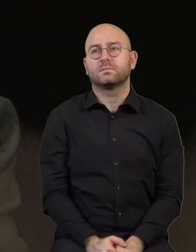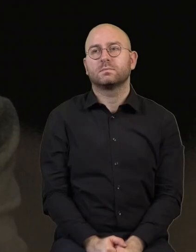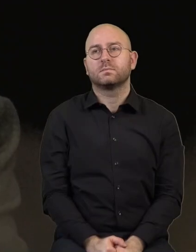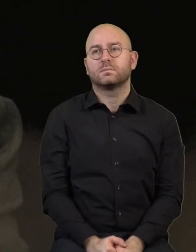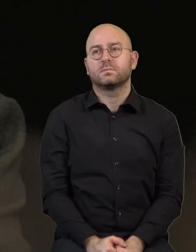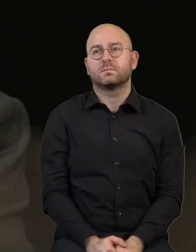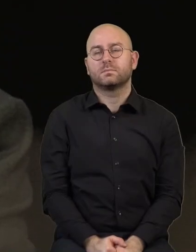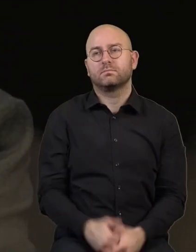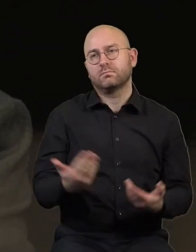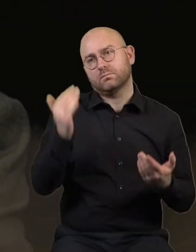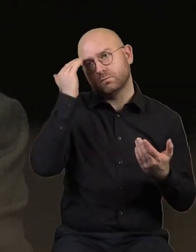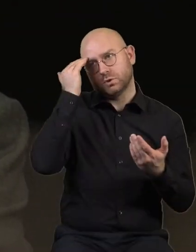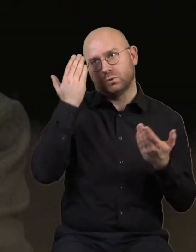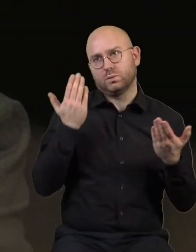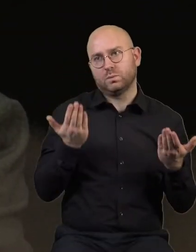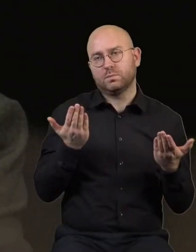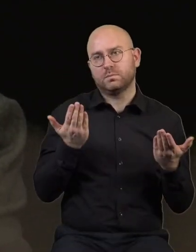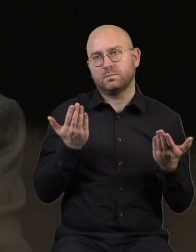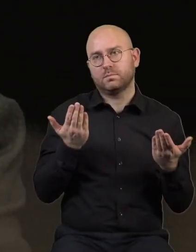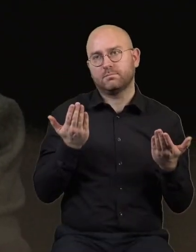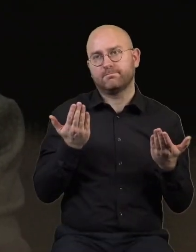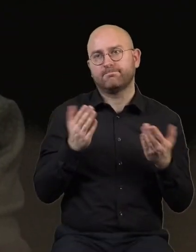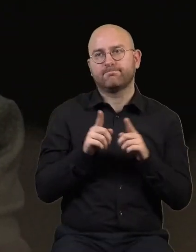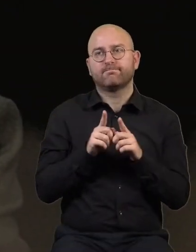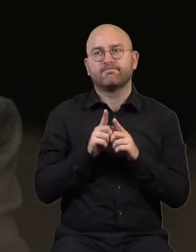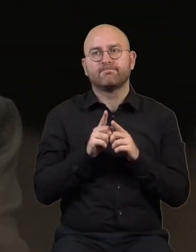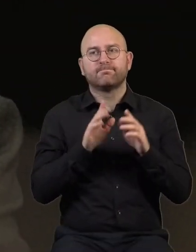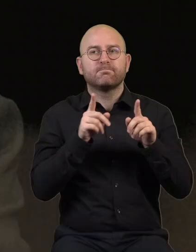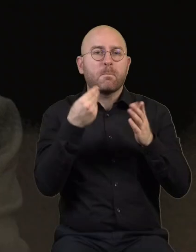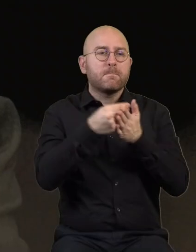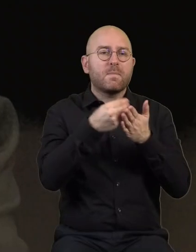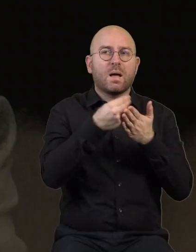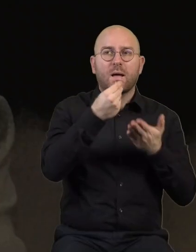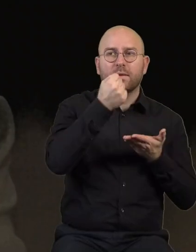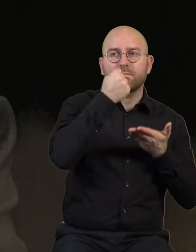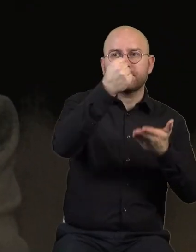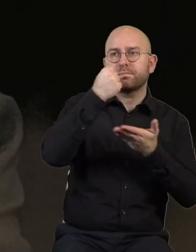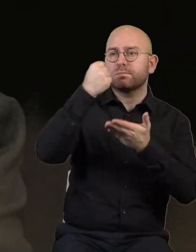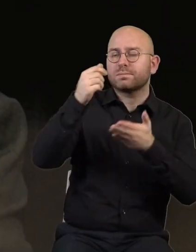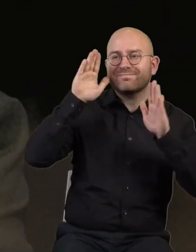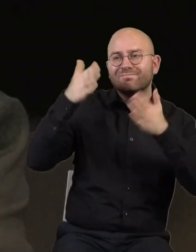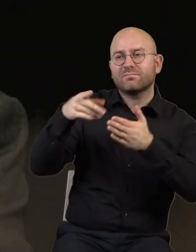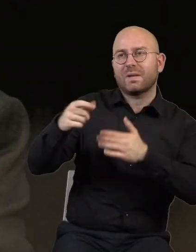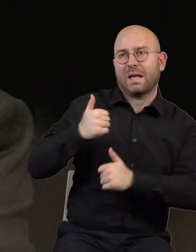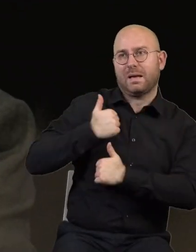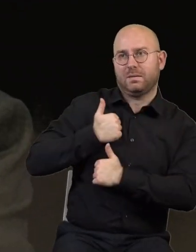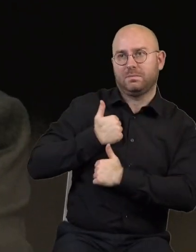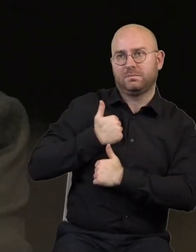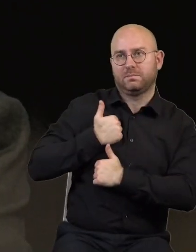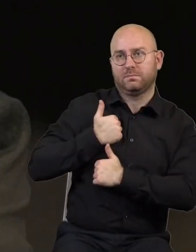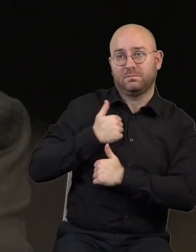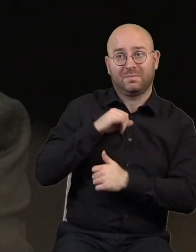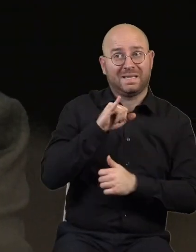of all, demonstrating that without retrofitting, demonstrating, in fact, a lot of the investments that you are already